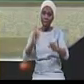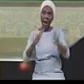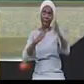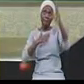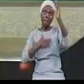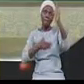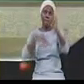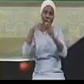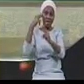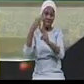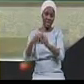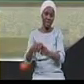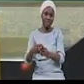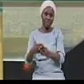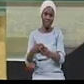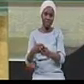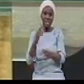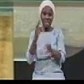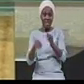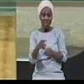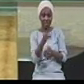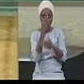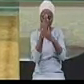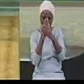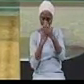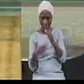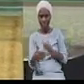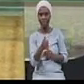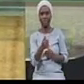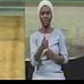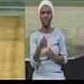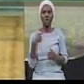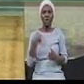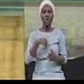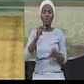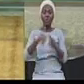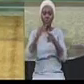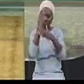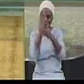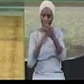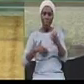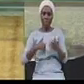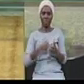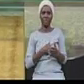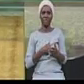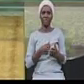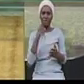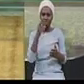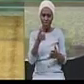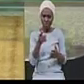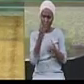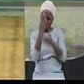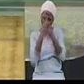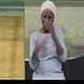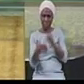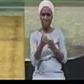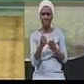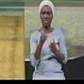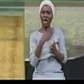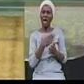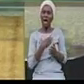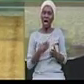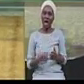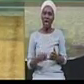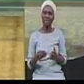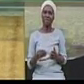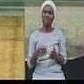we have to humble ourselves. Come down from that ivory tower and pray and seek my face and turn